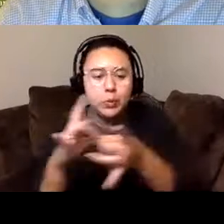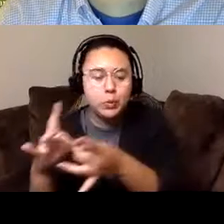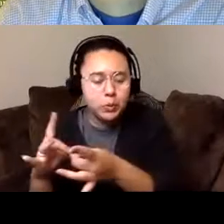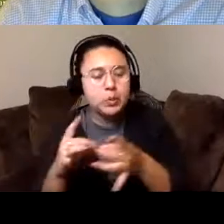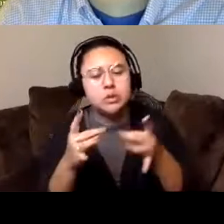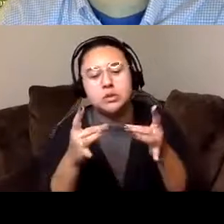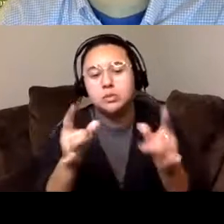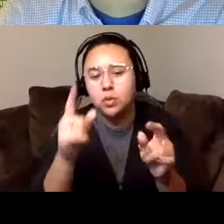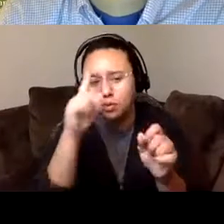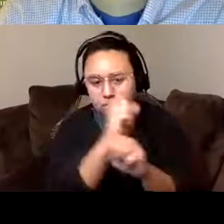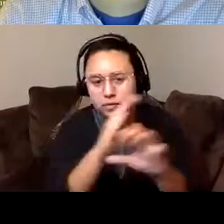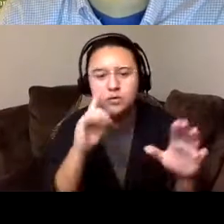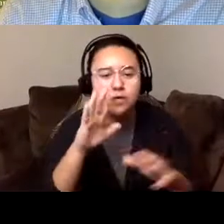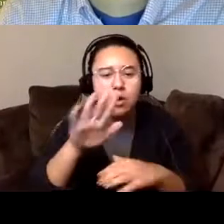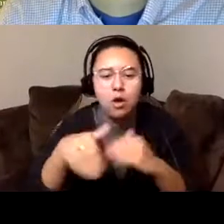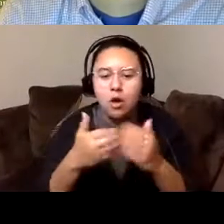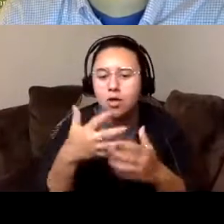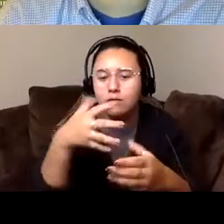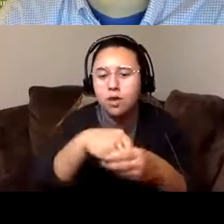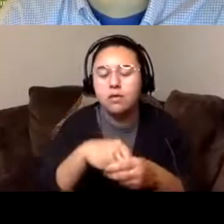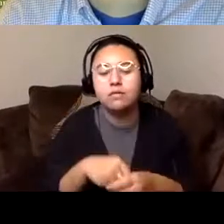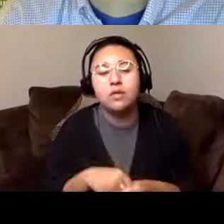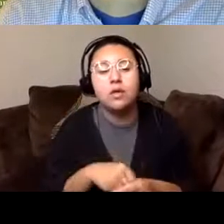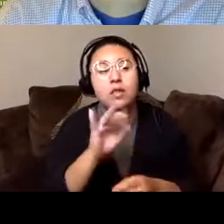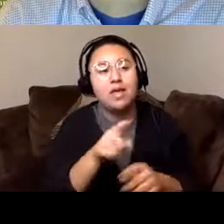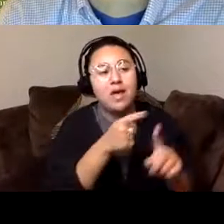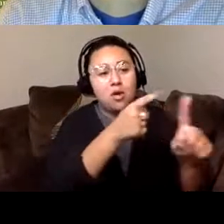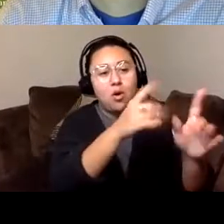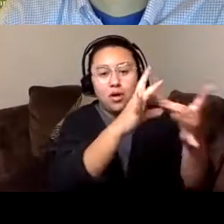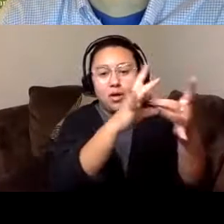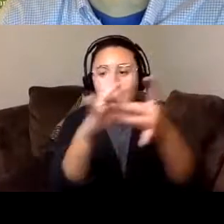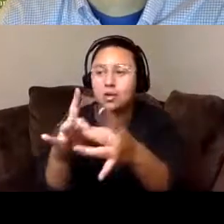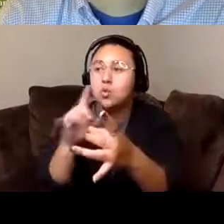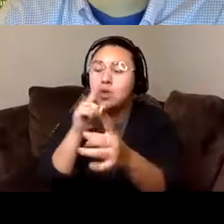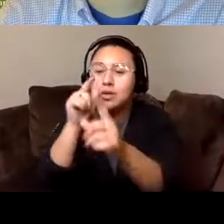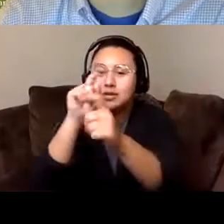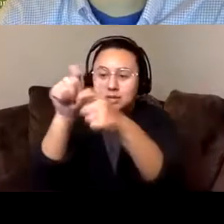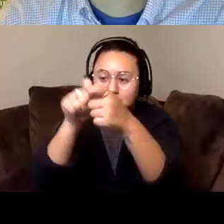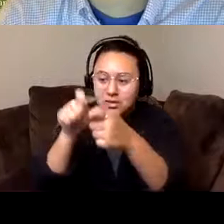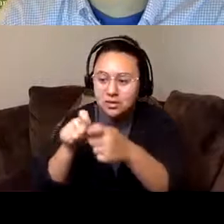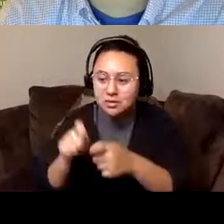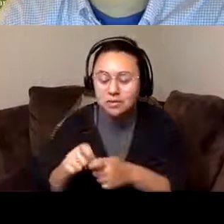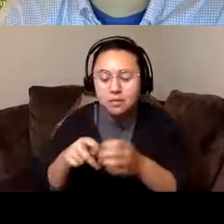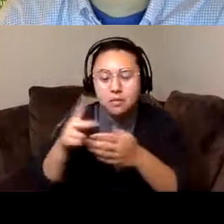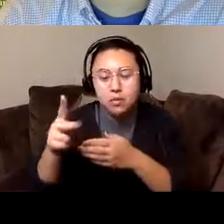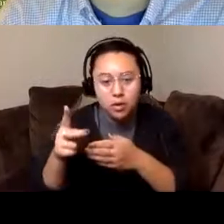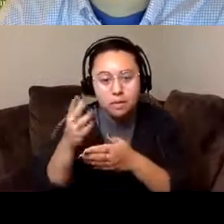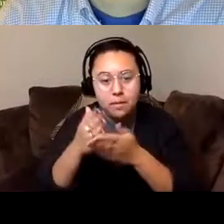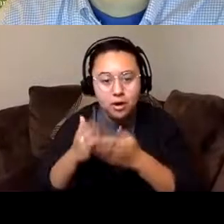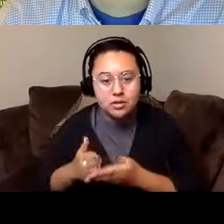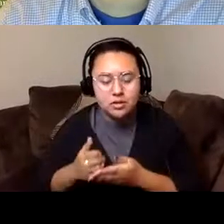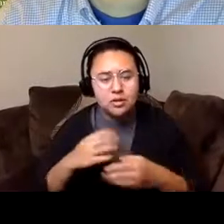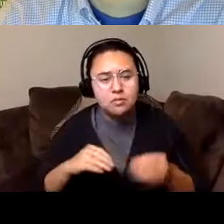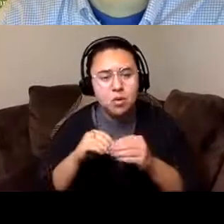those involved. And then linking that goal to very specific program components. For example, if you're trying to get more people on scooters